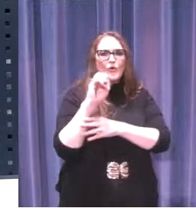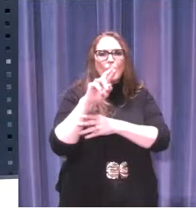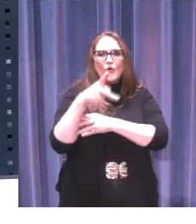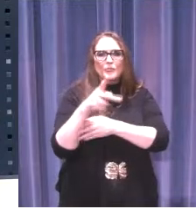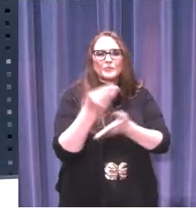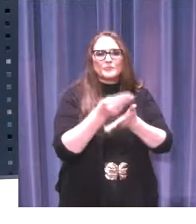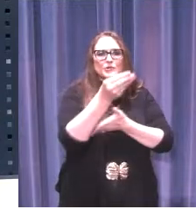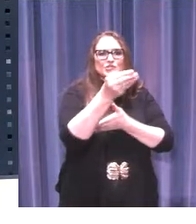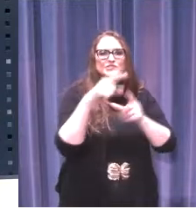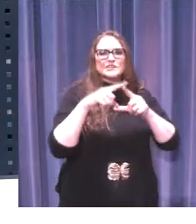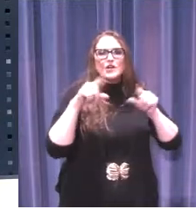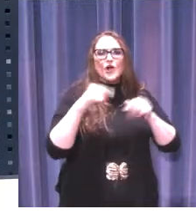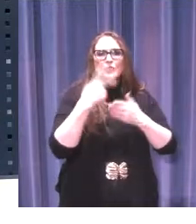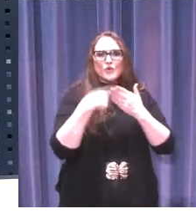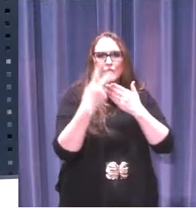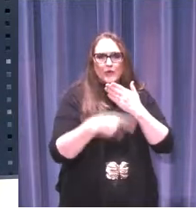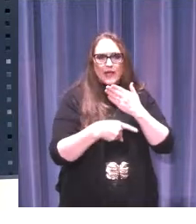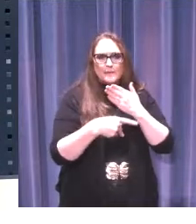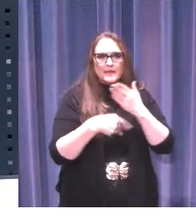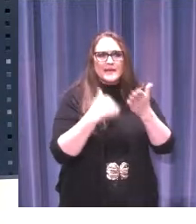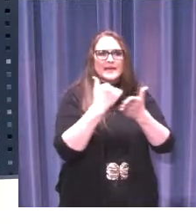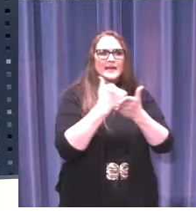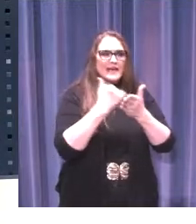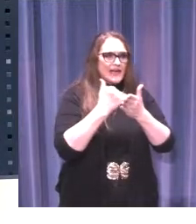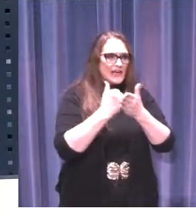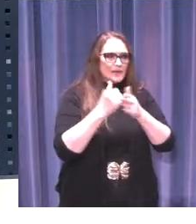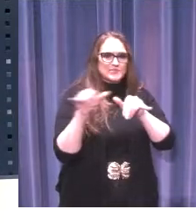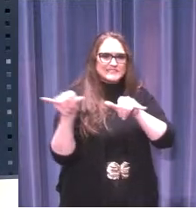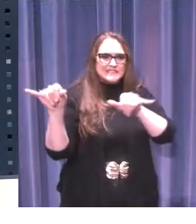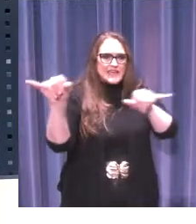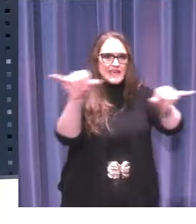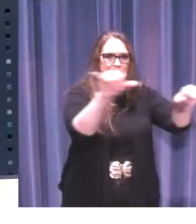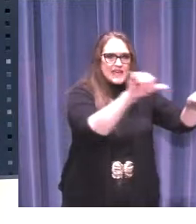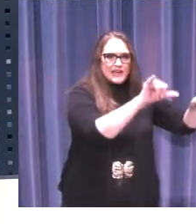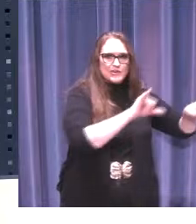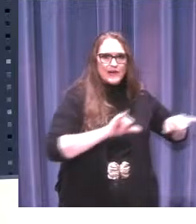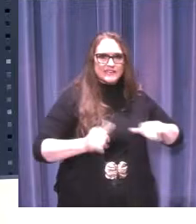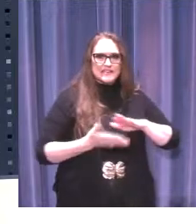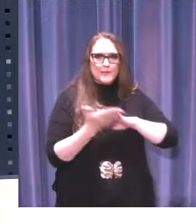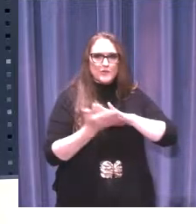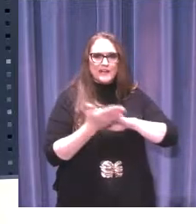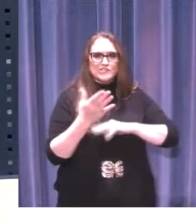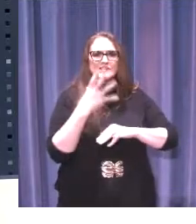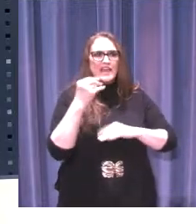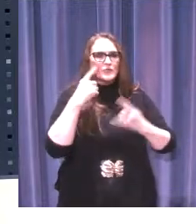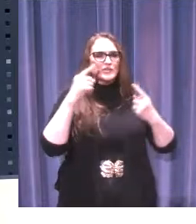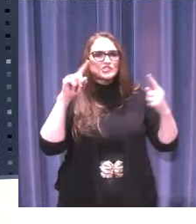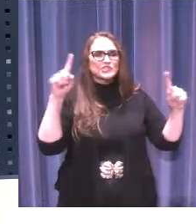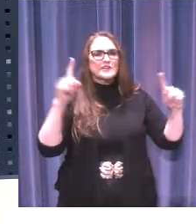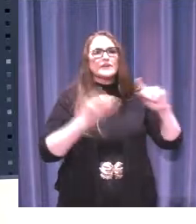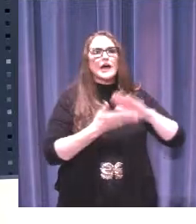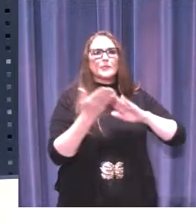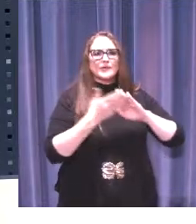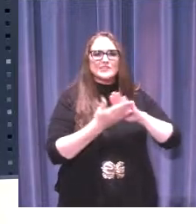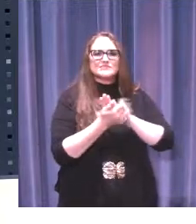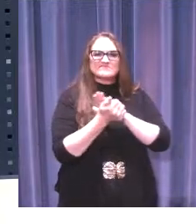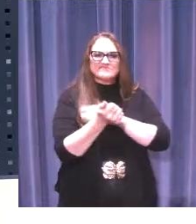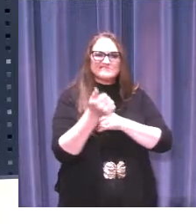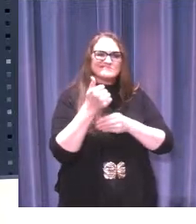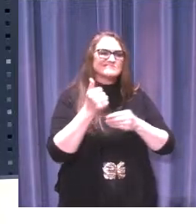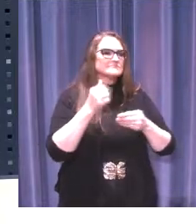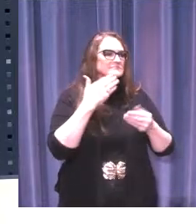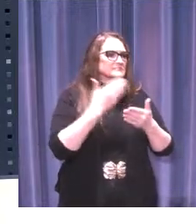program, and that helped to standardize our operations, and we achieved operational efficiencies